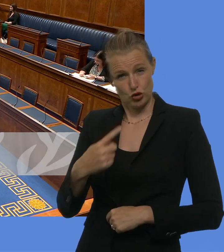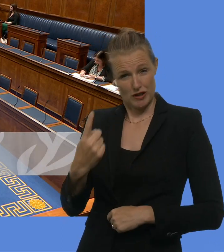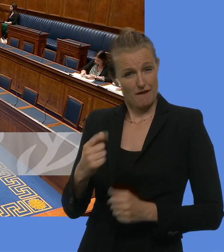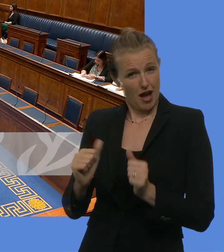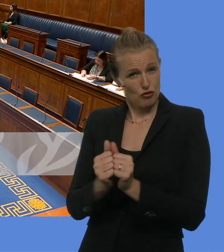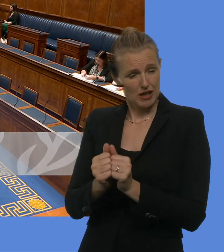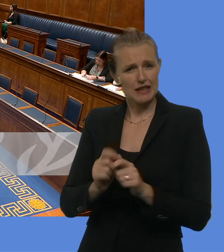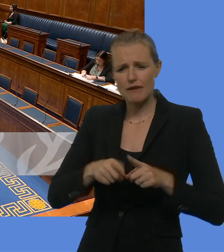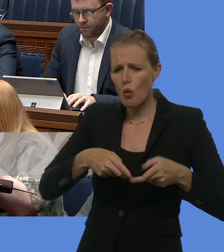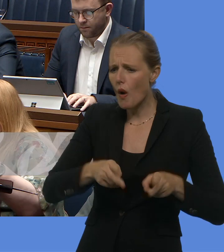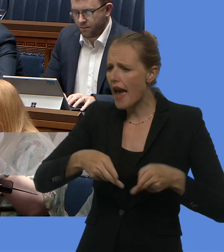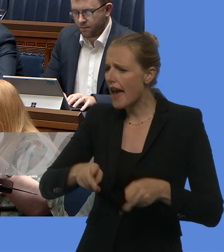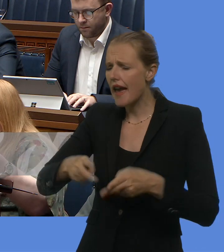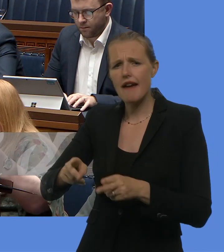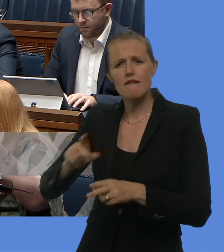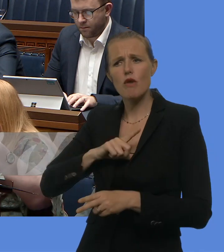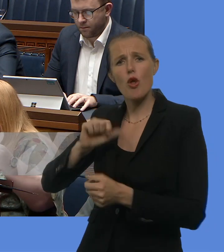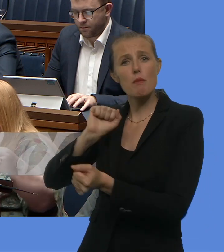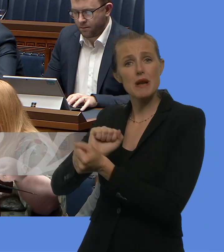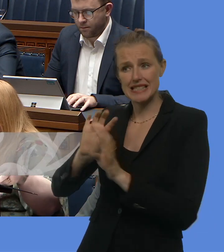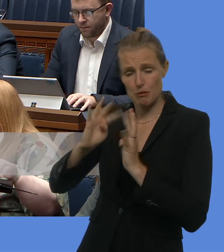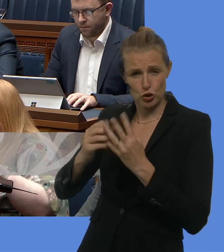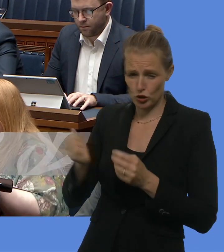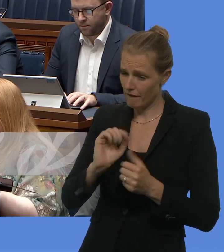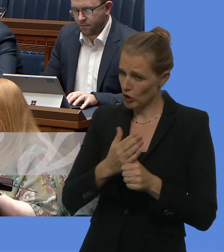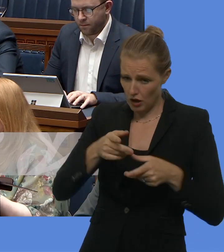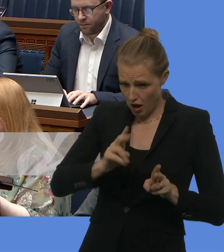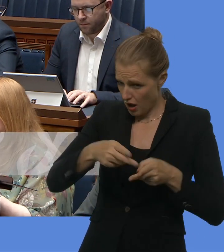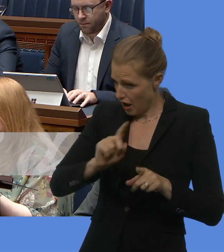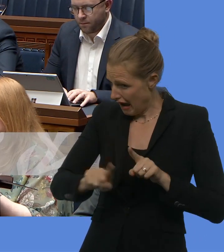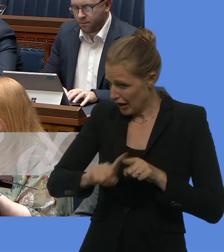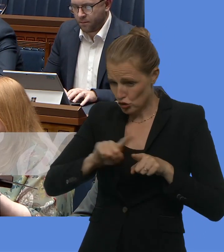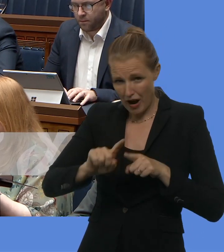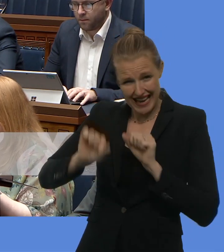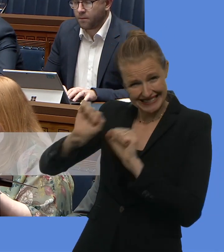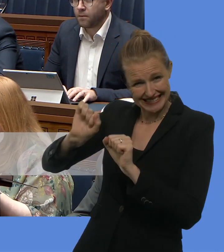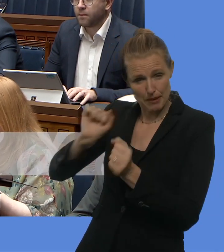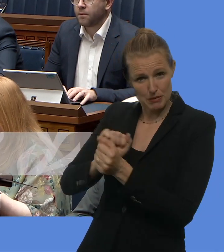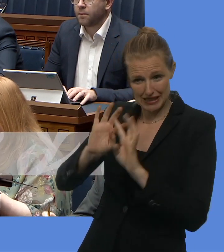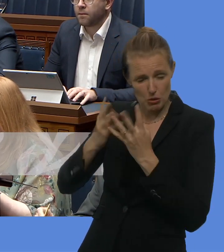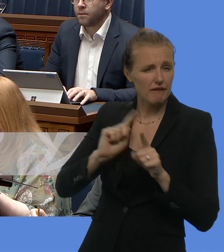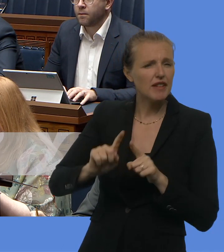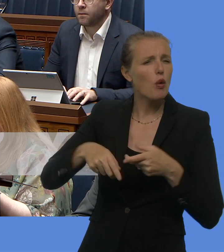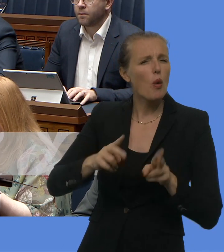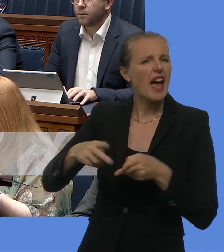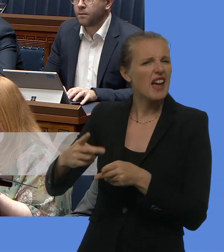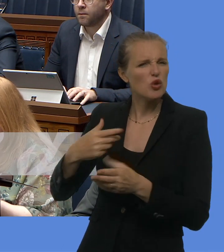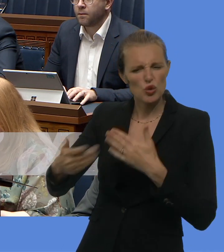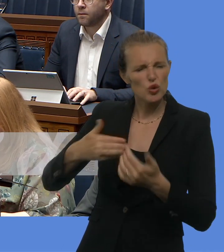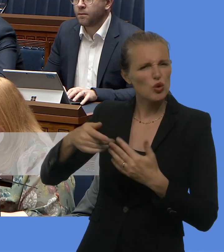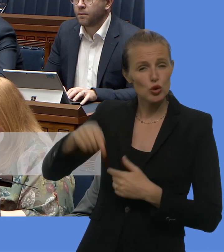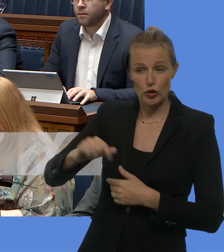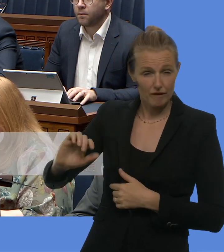mechanisms available to the Policing Board should be exhausted in such circumstances before any inquiry should be considered? Those are